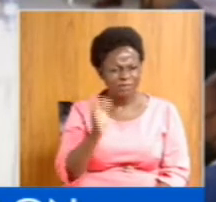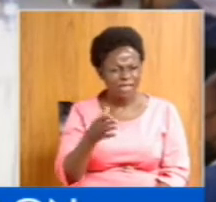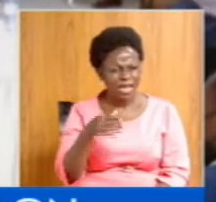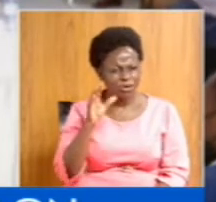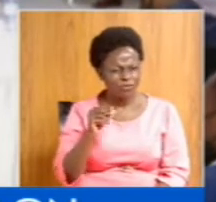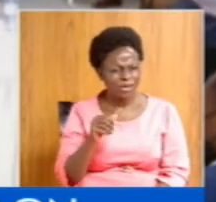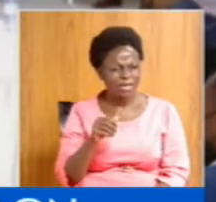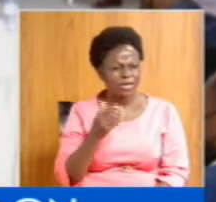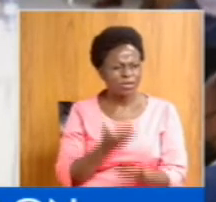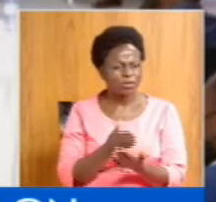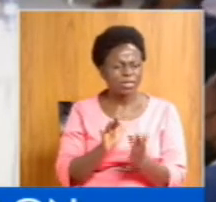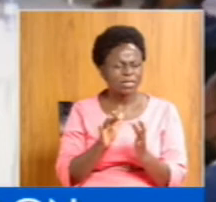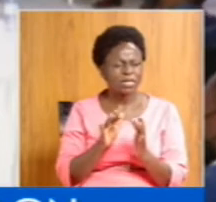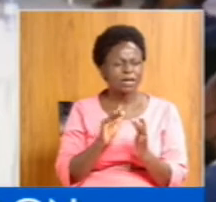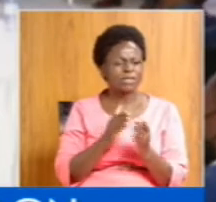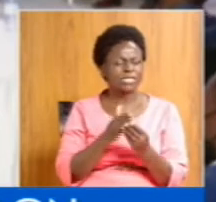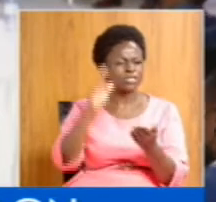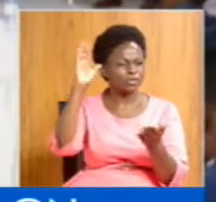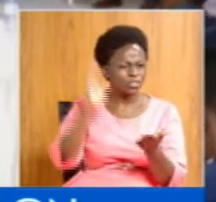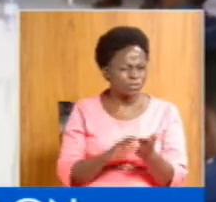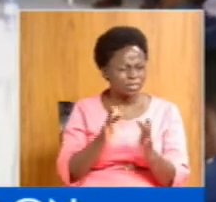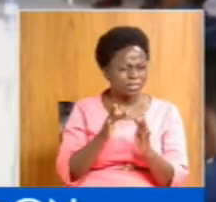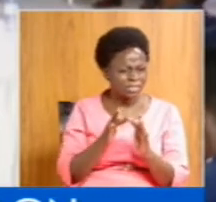I request our leaders to reduce internet charges and